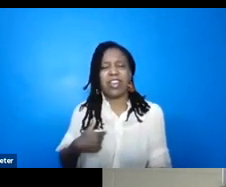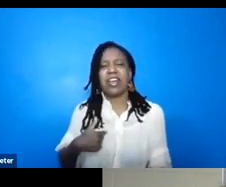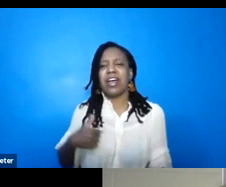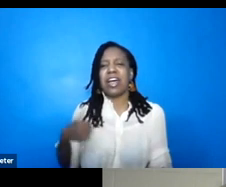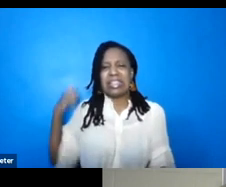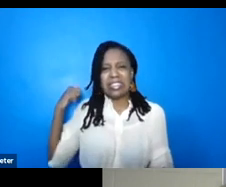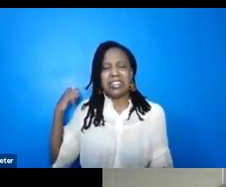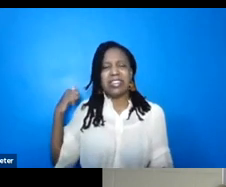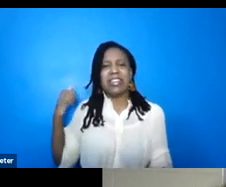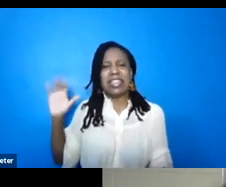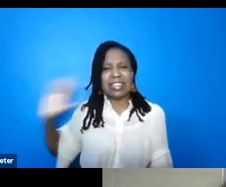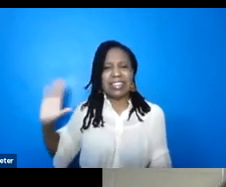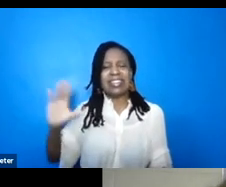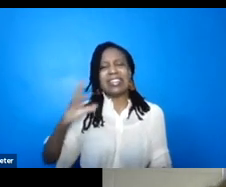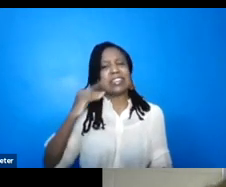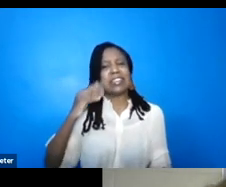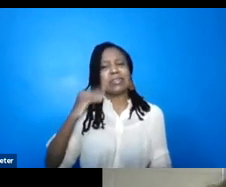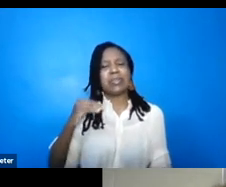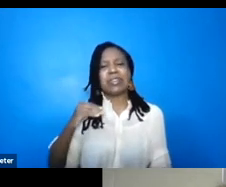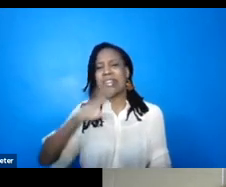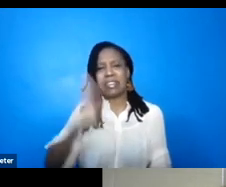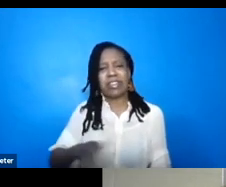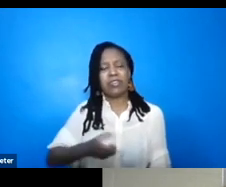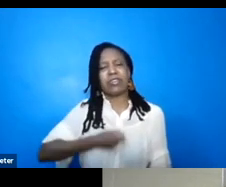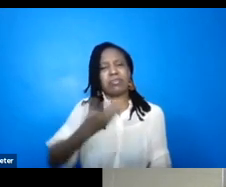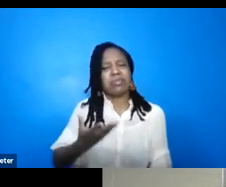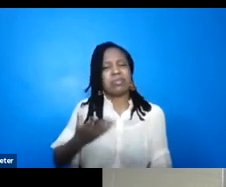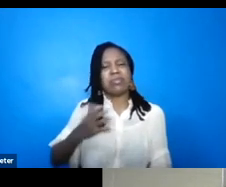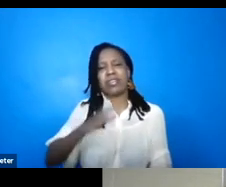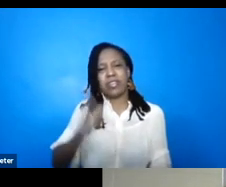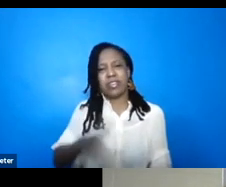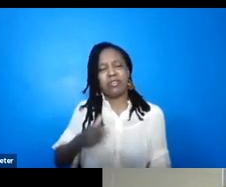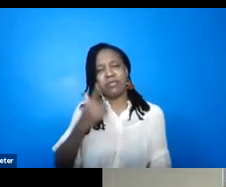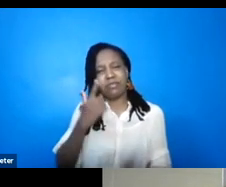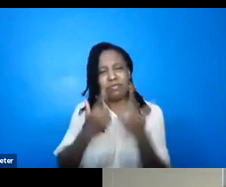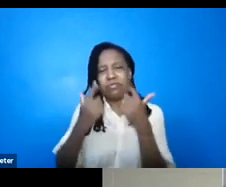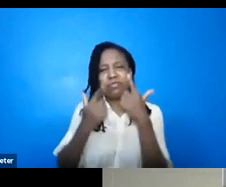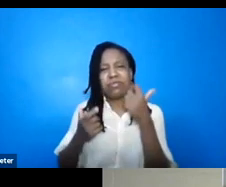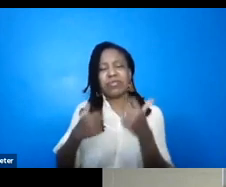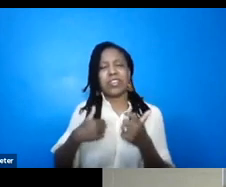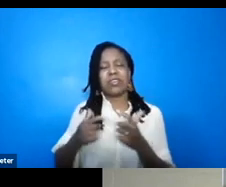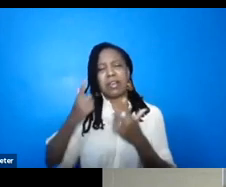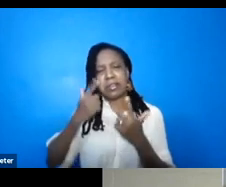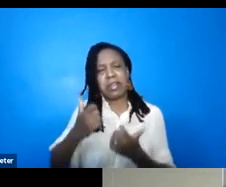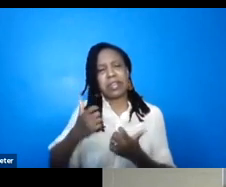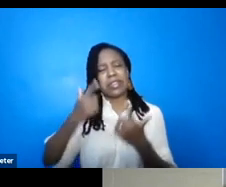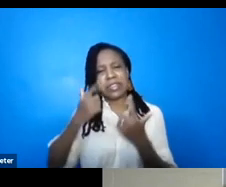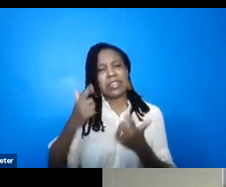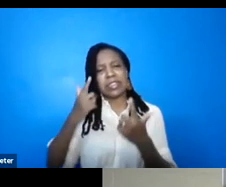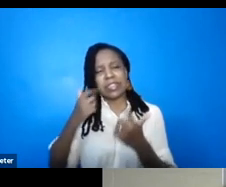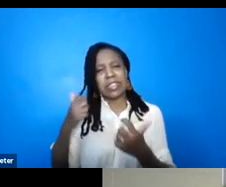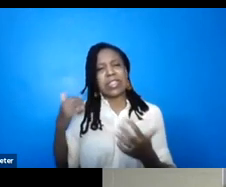my decisions. It affected my belief system. It affected my behavior. So now what I do in closing, I go